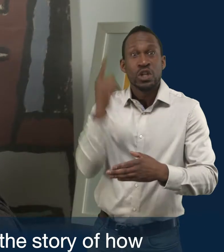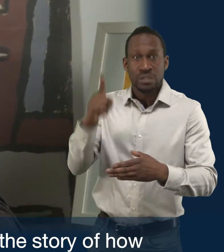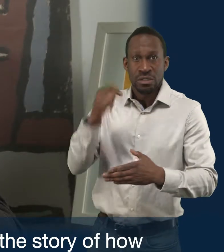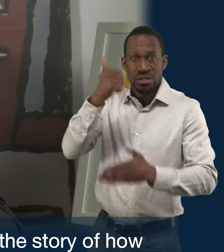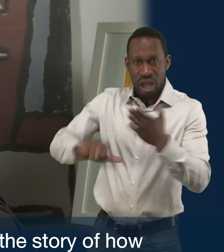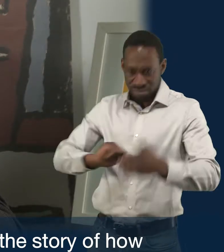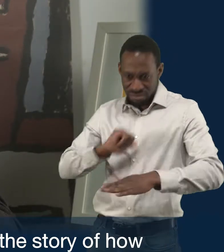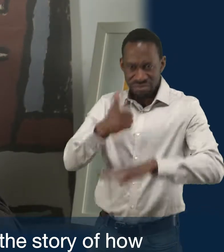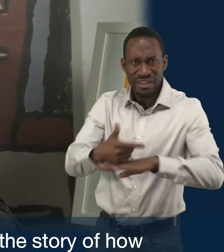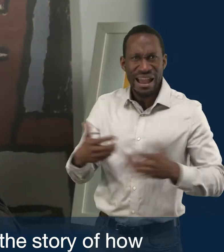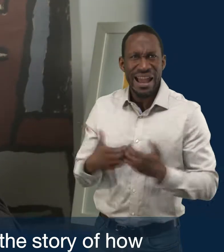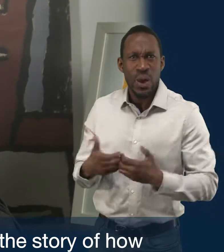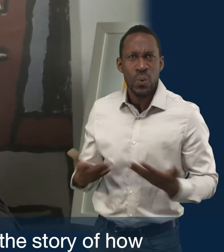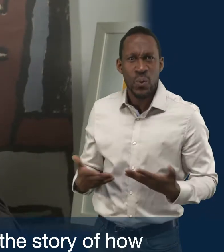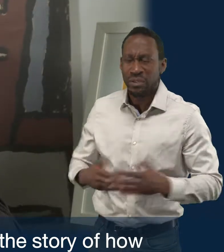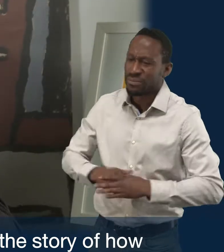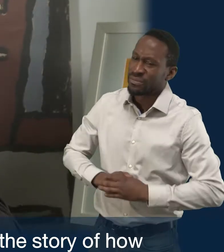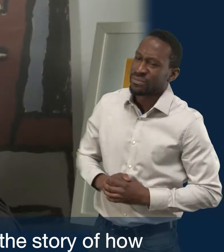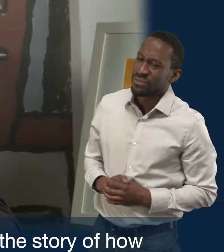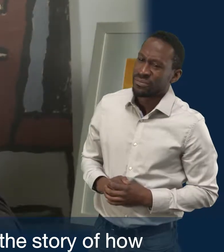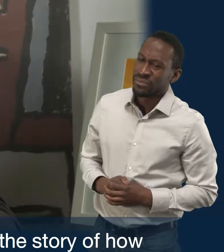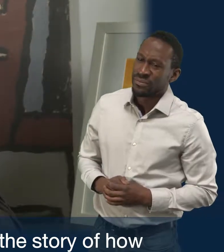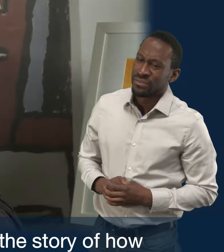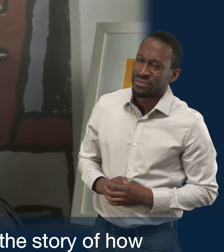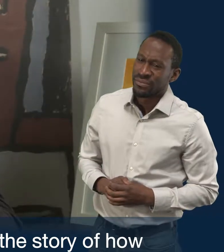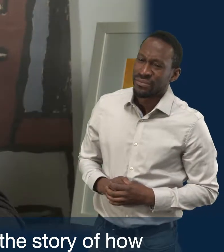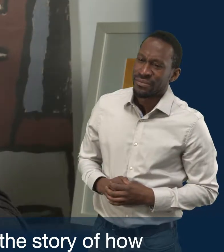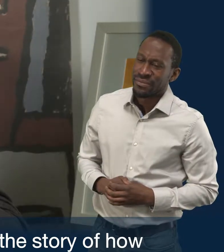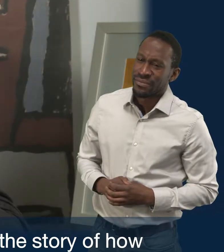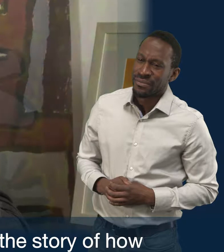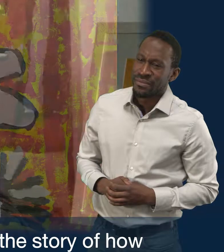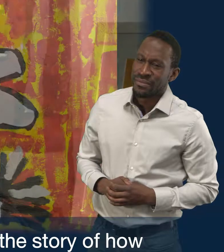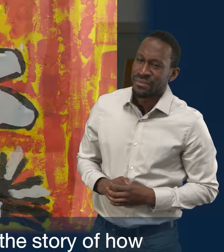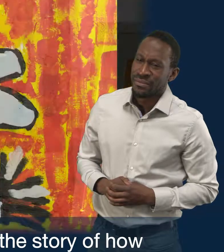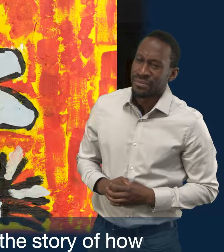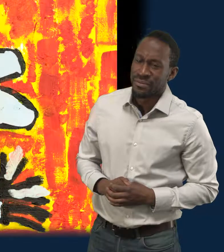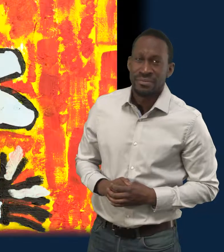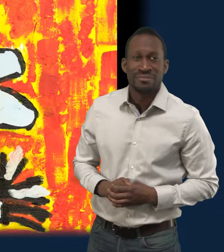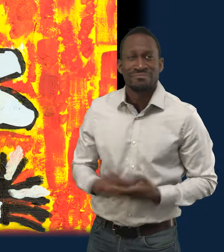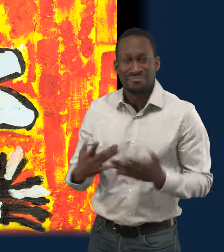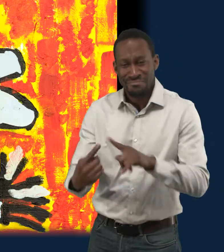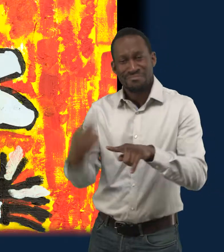telling the story of how Artists First got started.